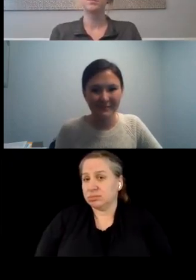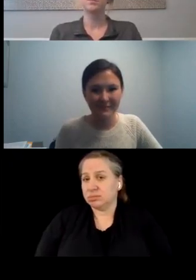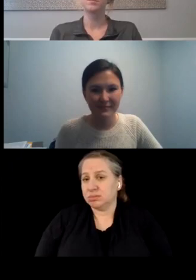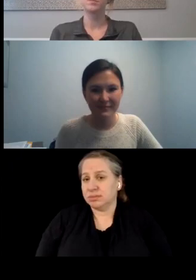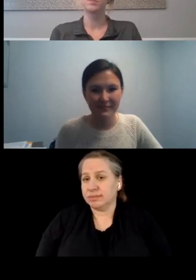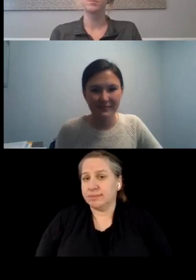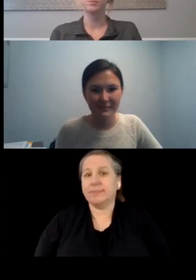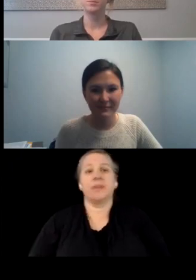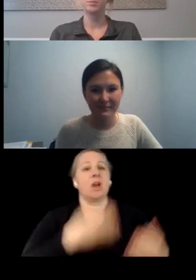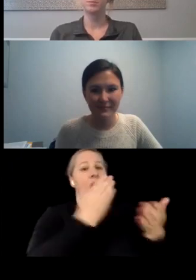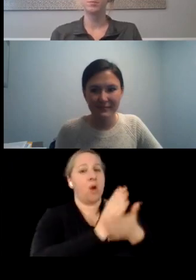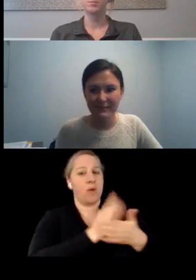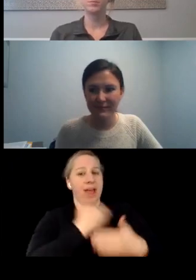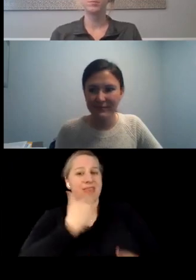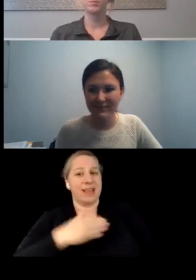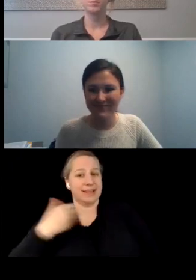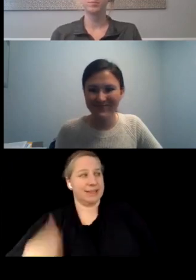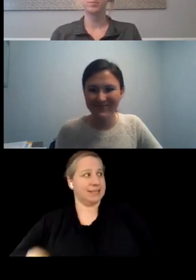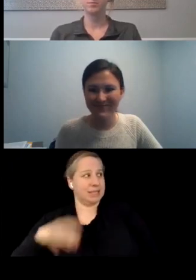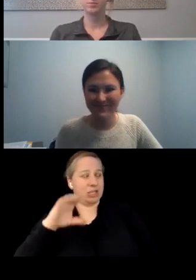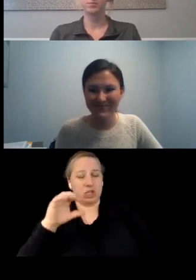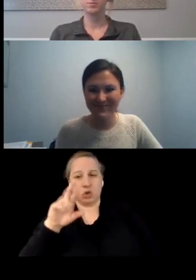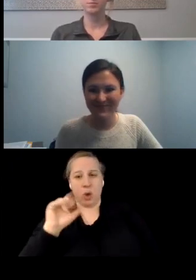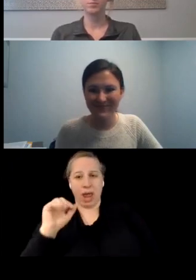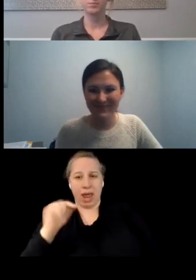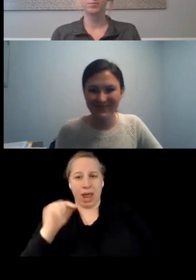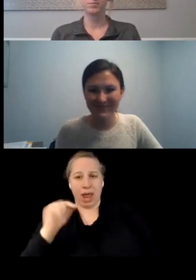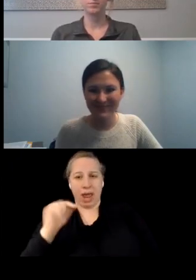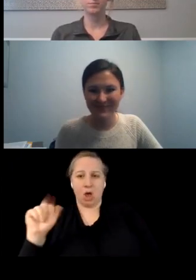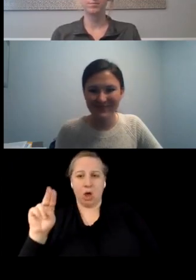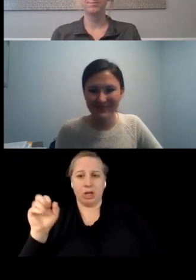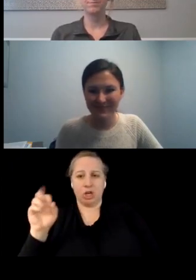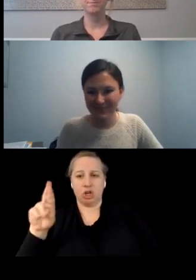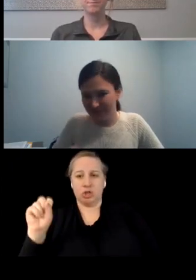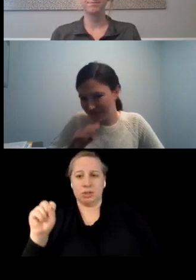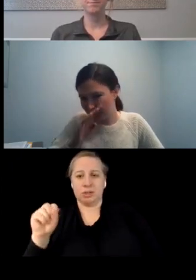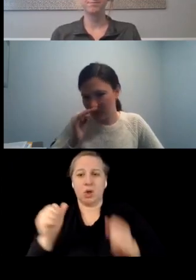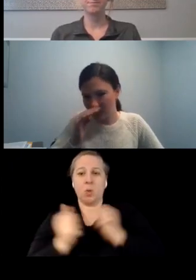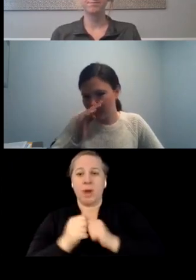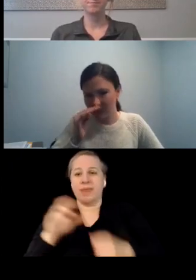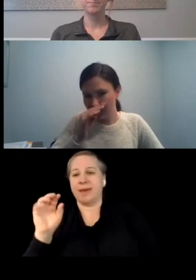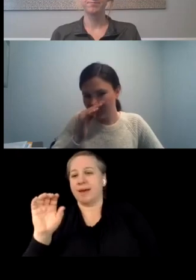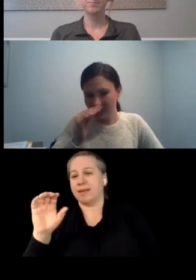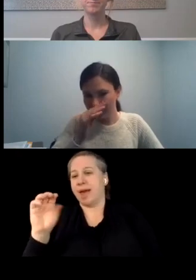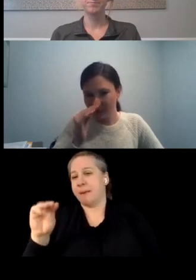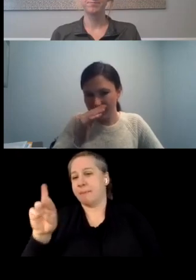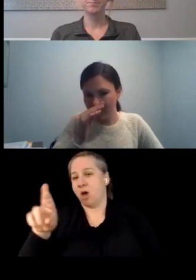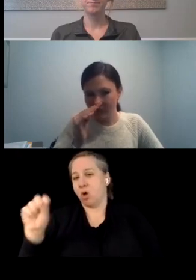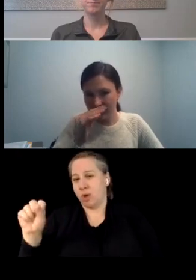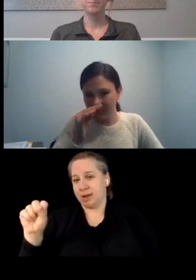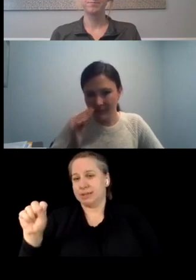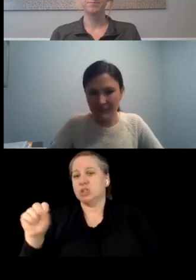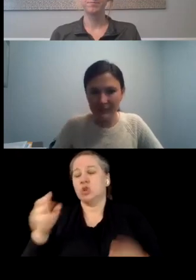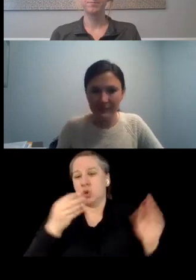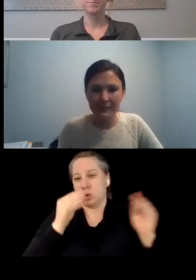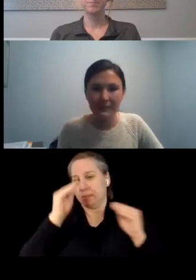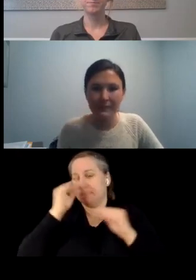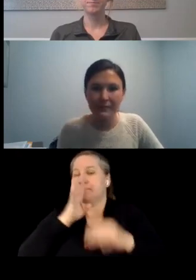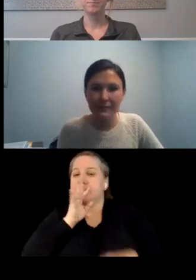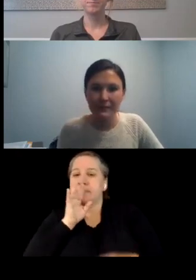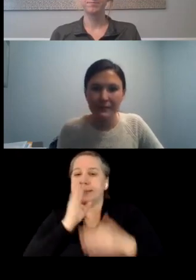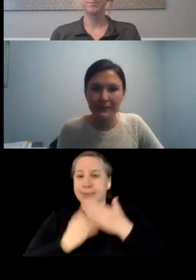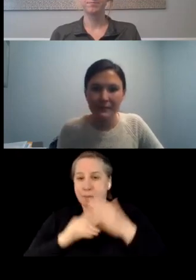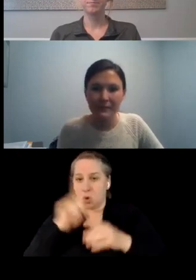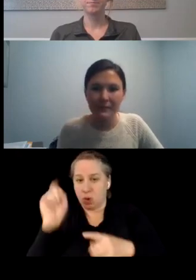All right, thank you. This is Craig Saunders, VRC with Michigan Rehabilitation Services, here to pass along some questions that we received during